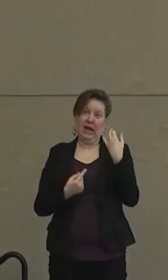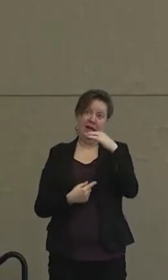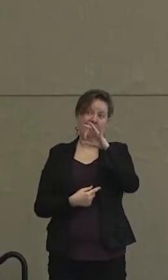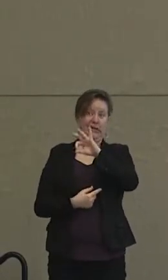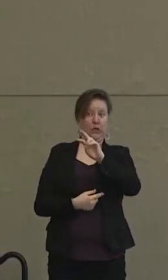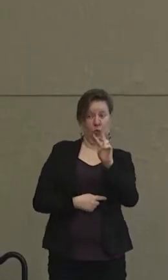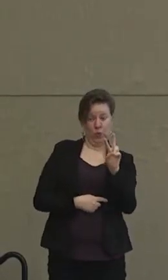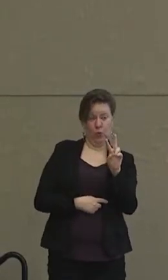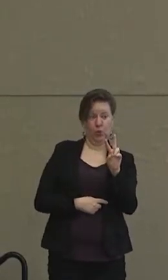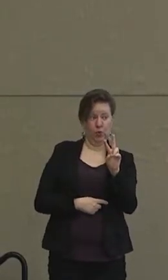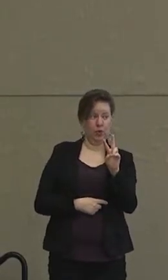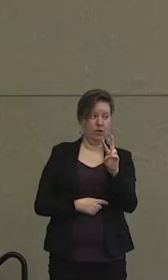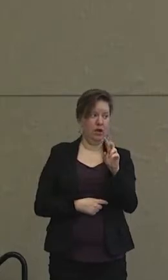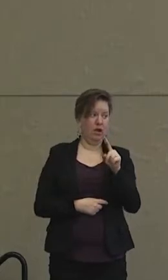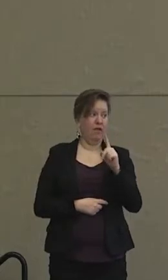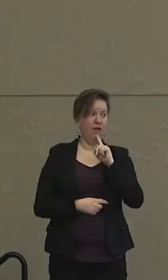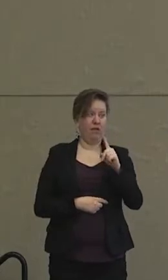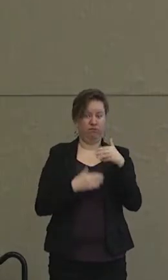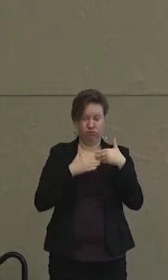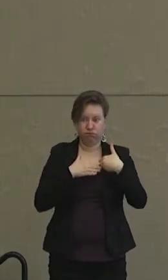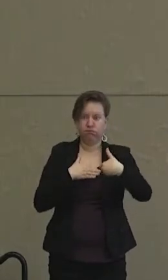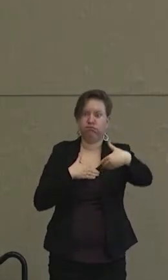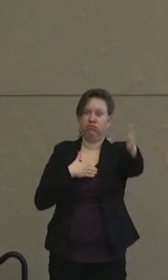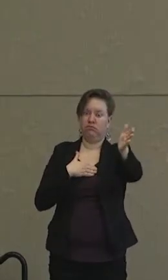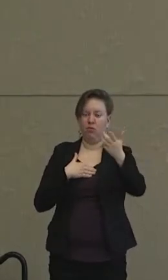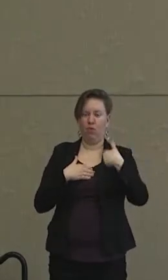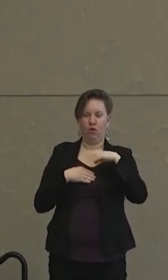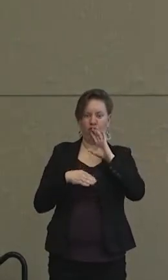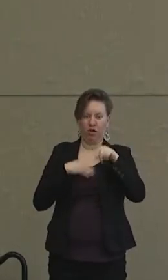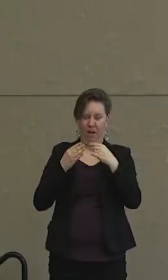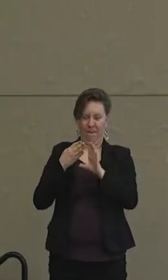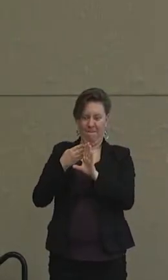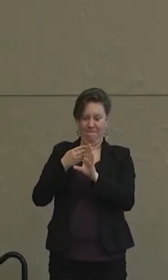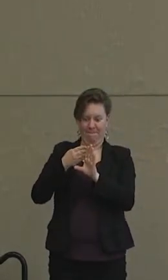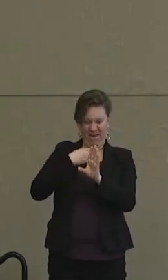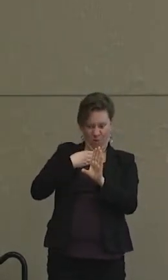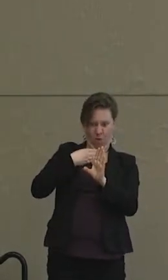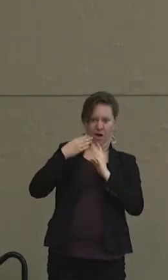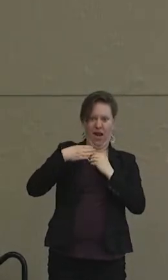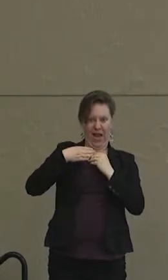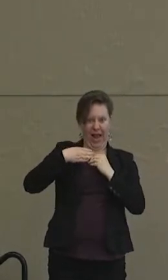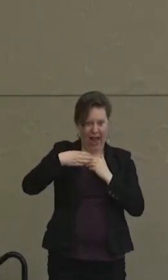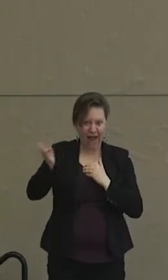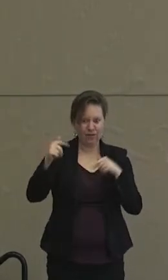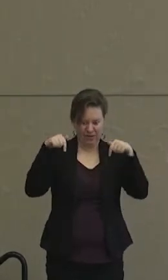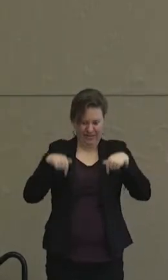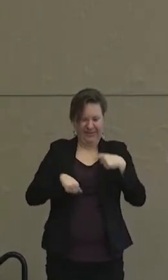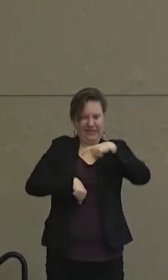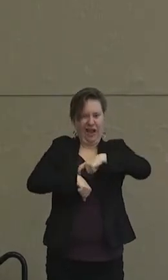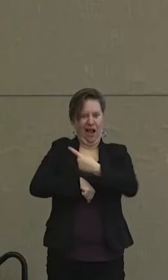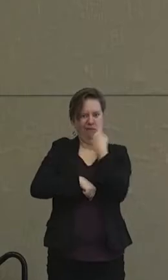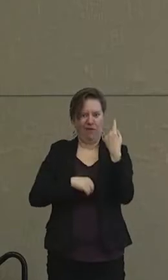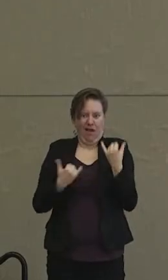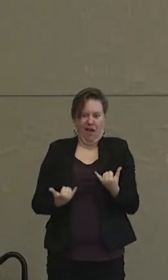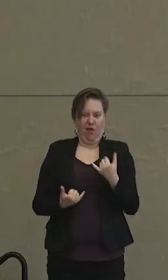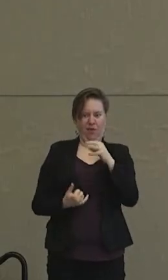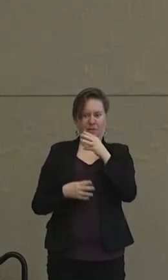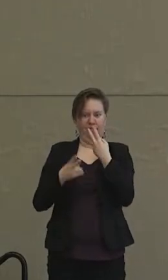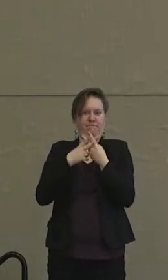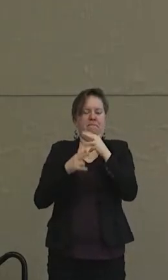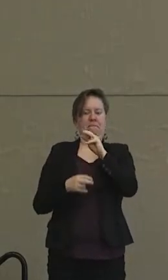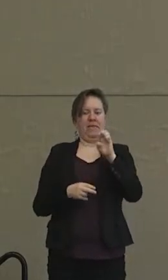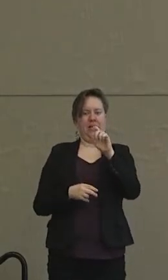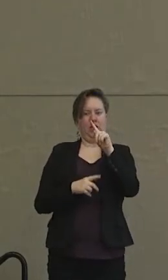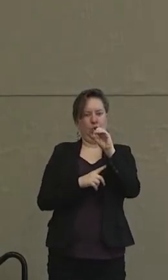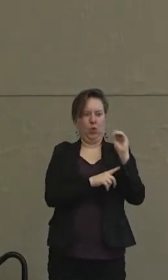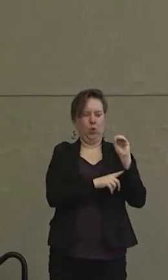1992. And I think forever forward, we're going to talk about before and after the Me Too movement. I certainly, you know, it's a